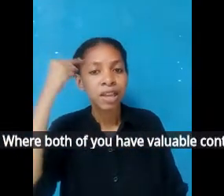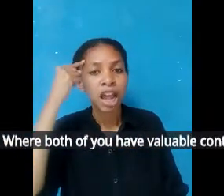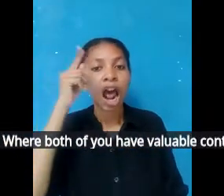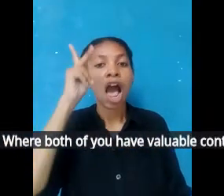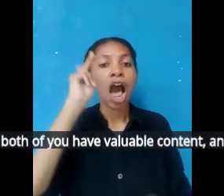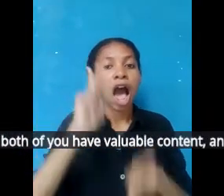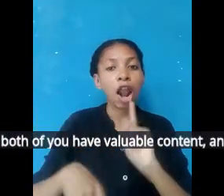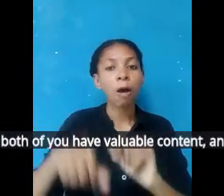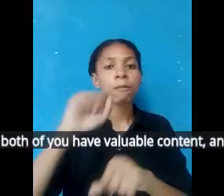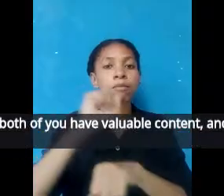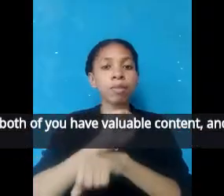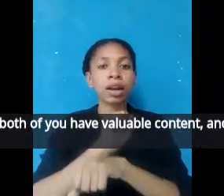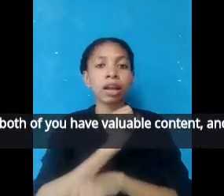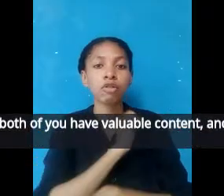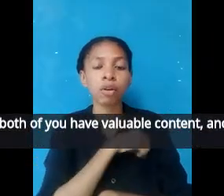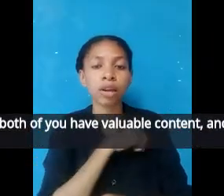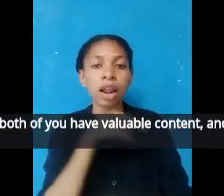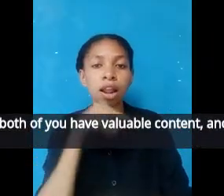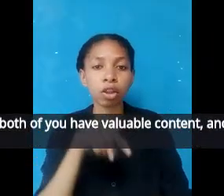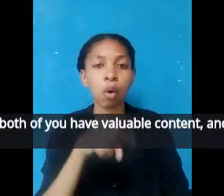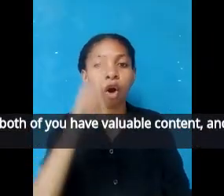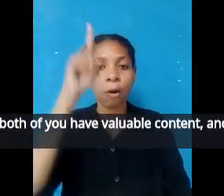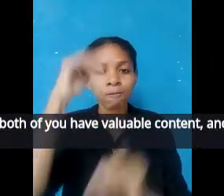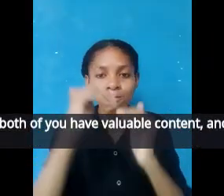together toward the goals,